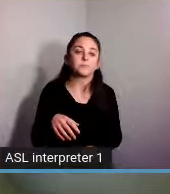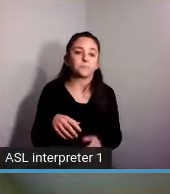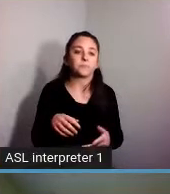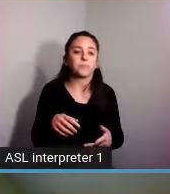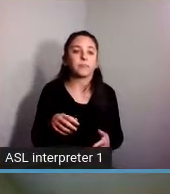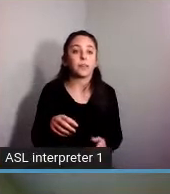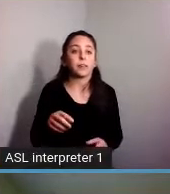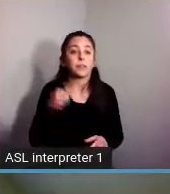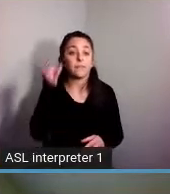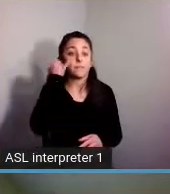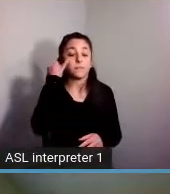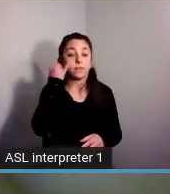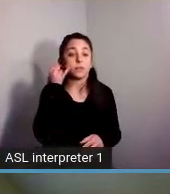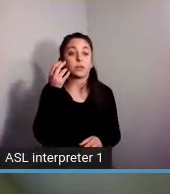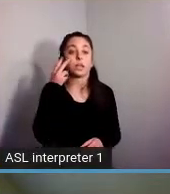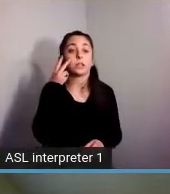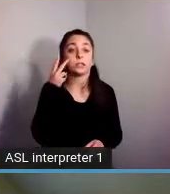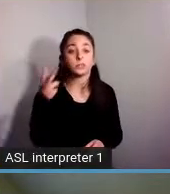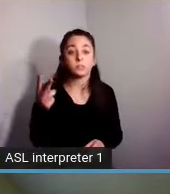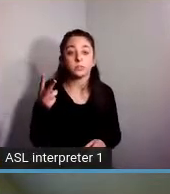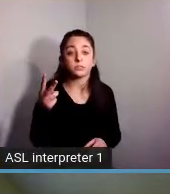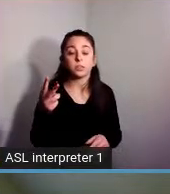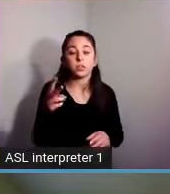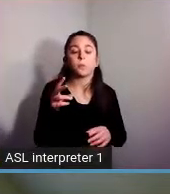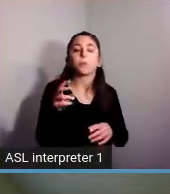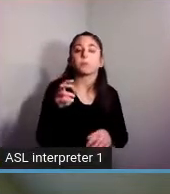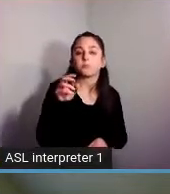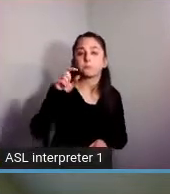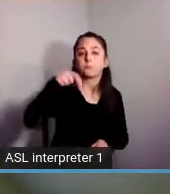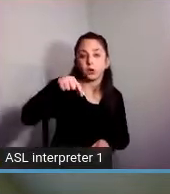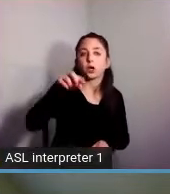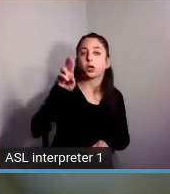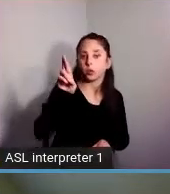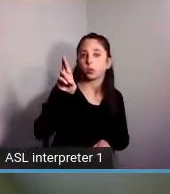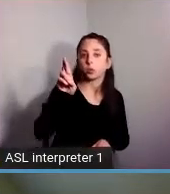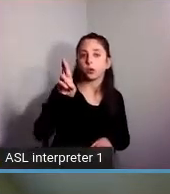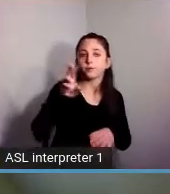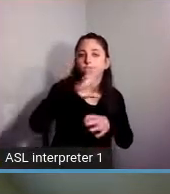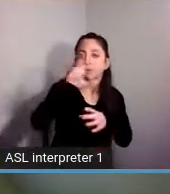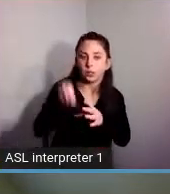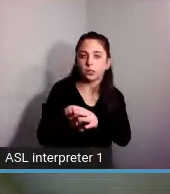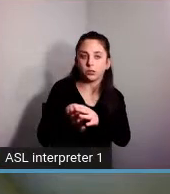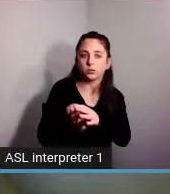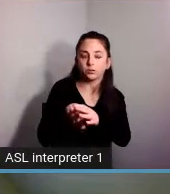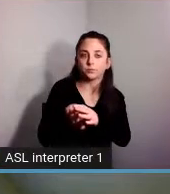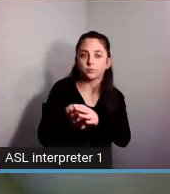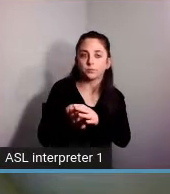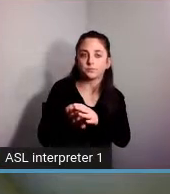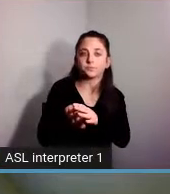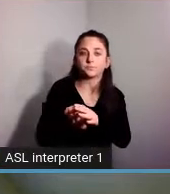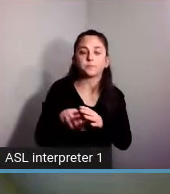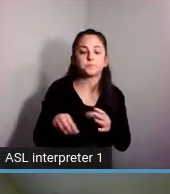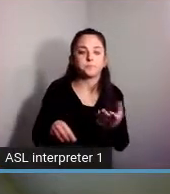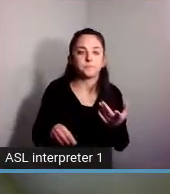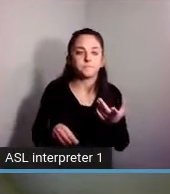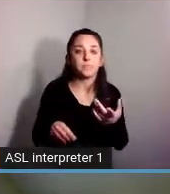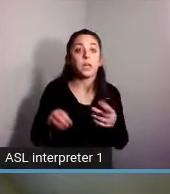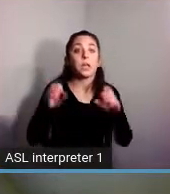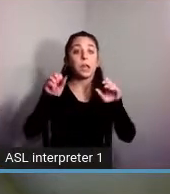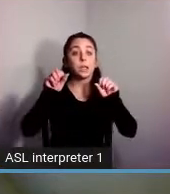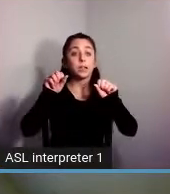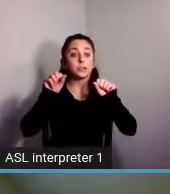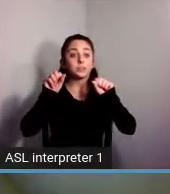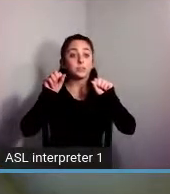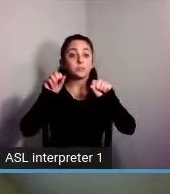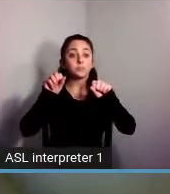them, they each all had a QR code attached to them. And those QR codes enabled the sight